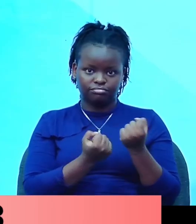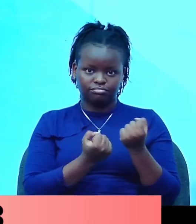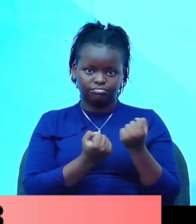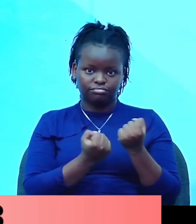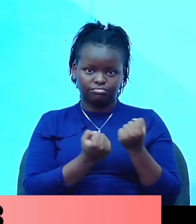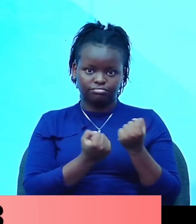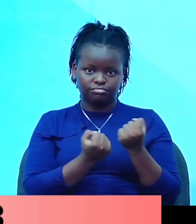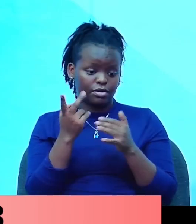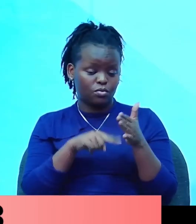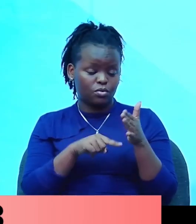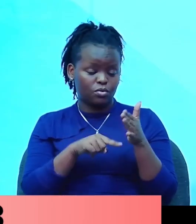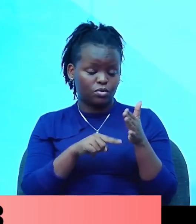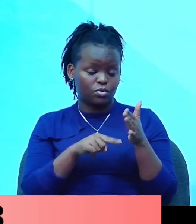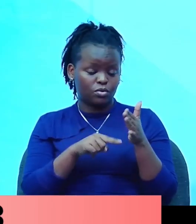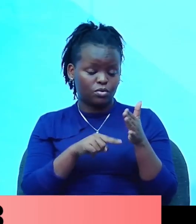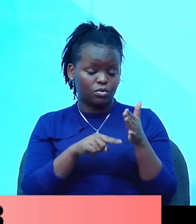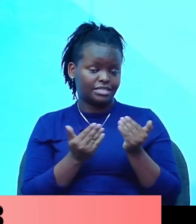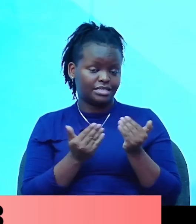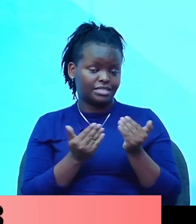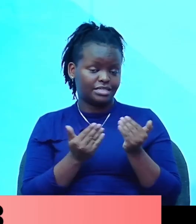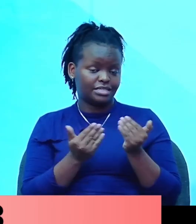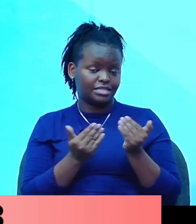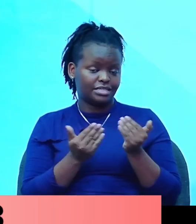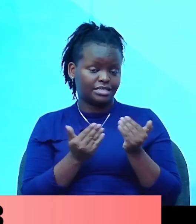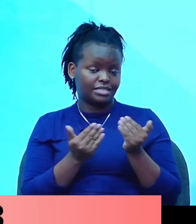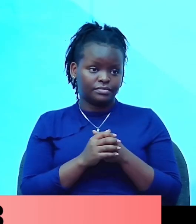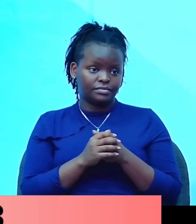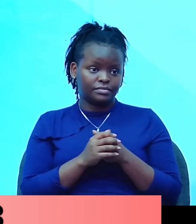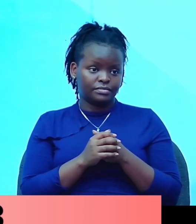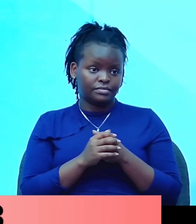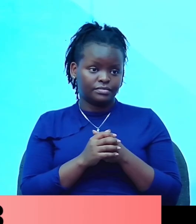we're actually the first investor. Nice. And sponsor.